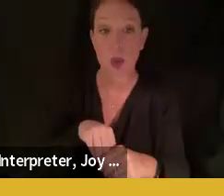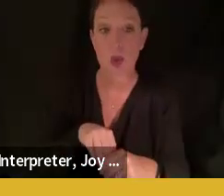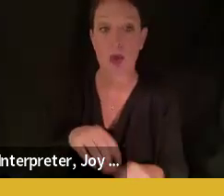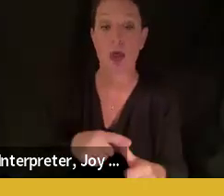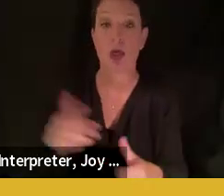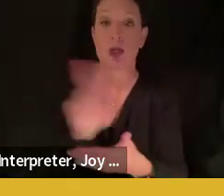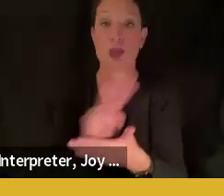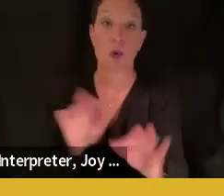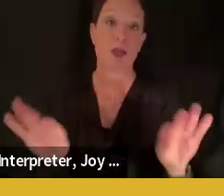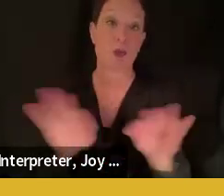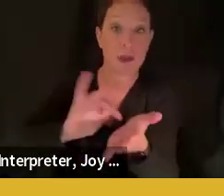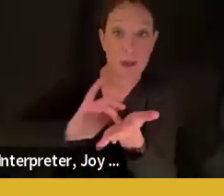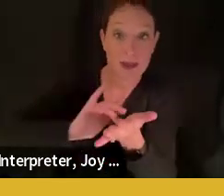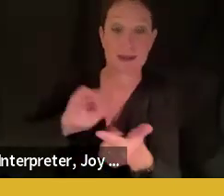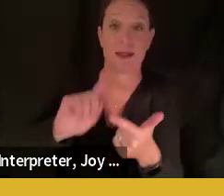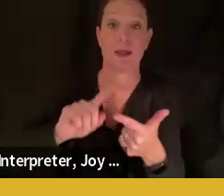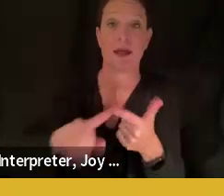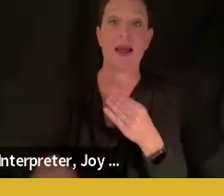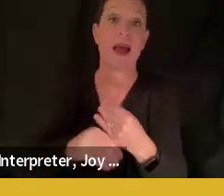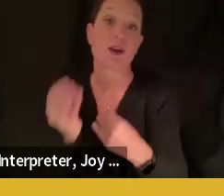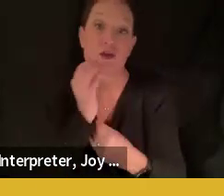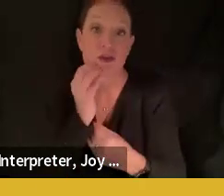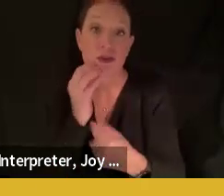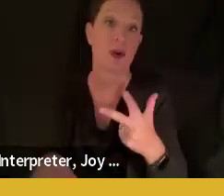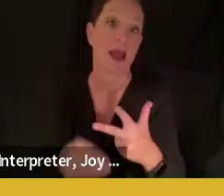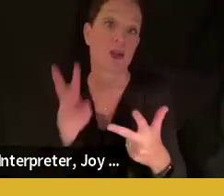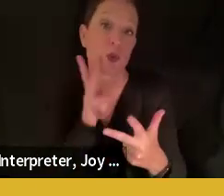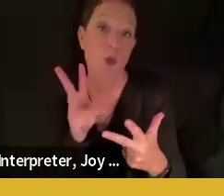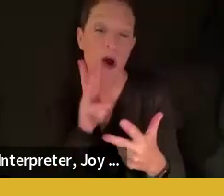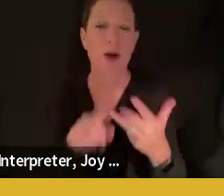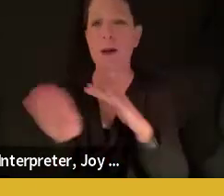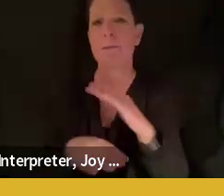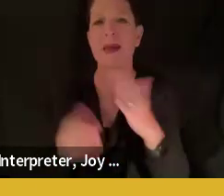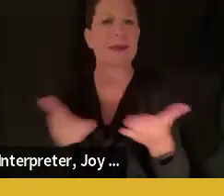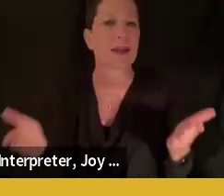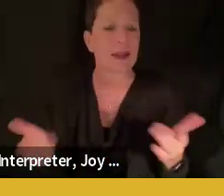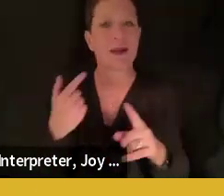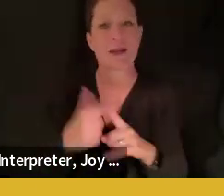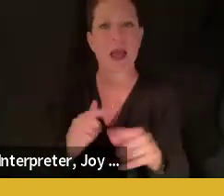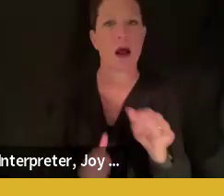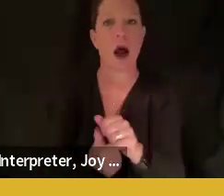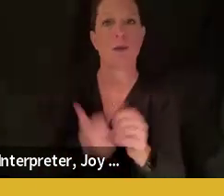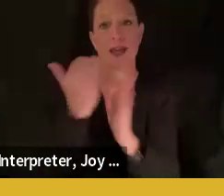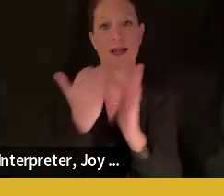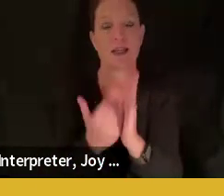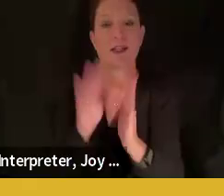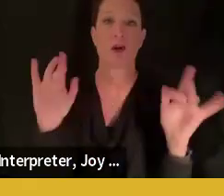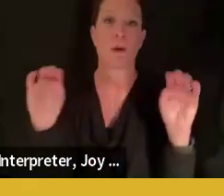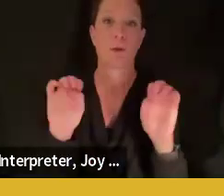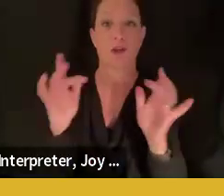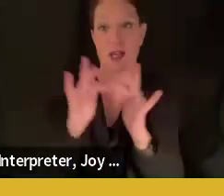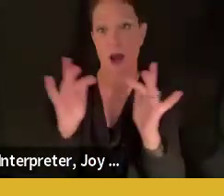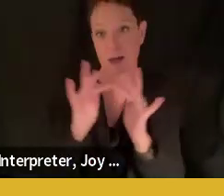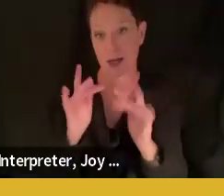least 2 weeks of medication, extra food and water, basic supplies, and an updated list of your emergency